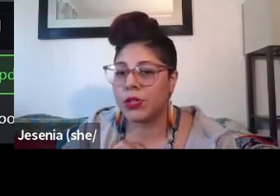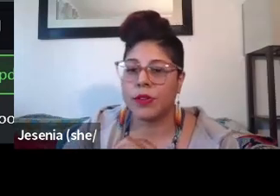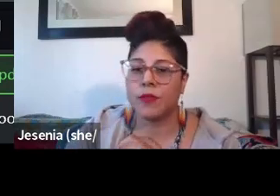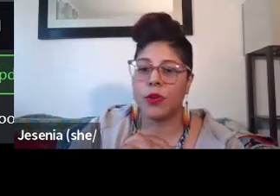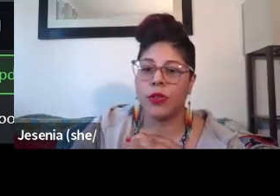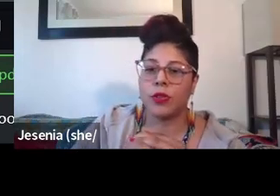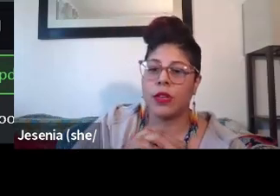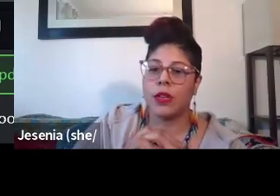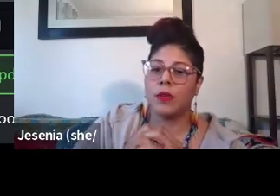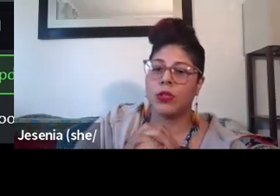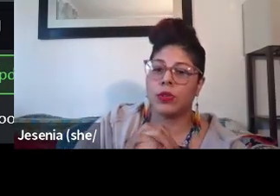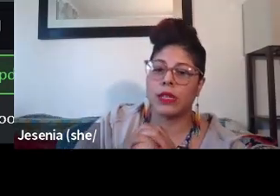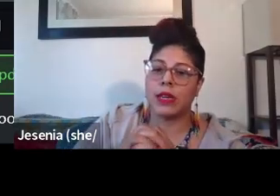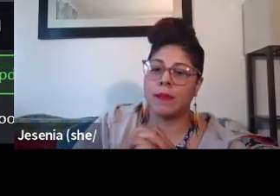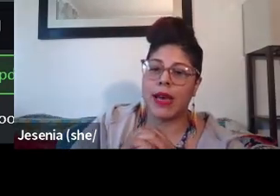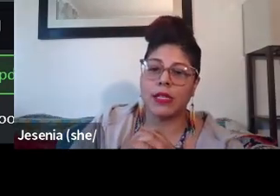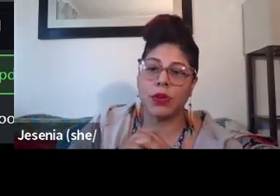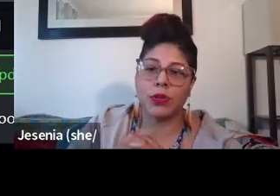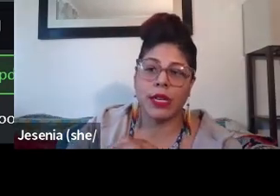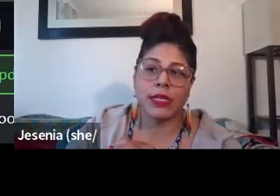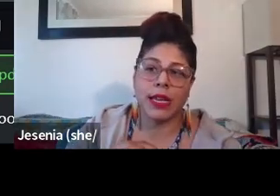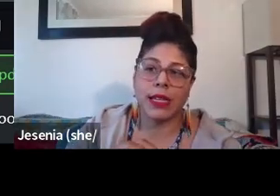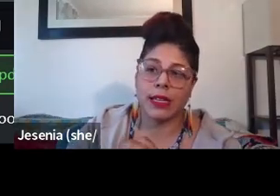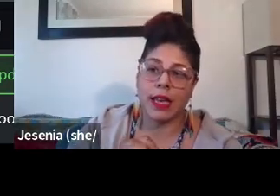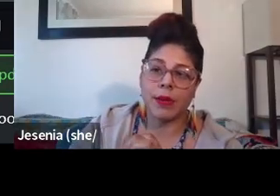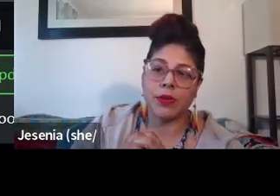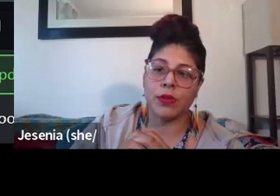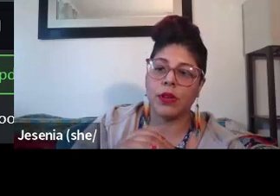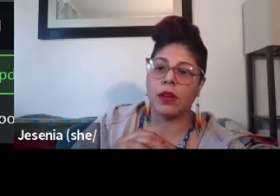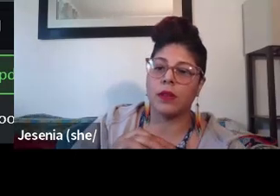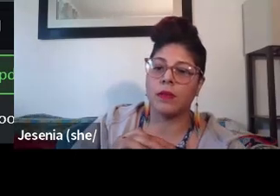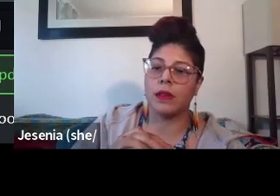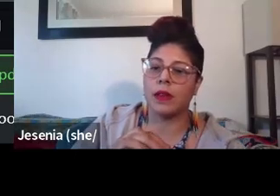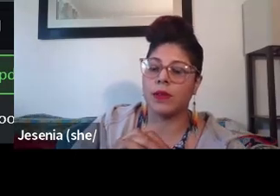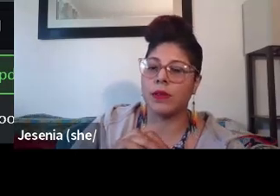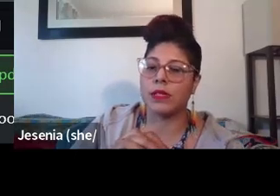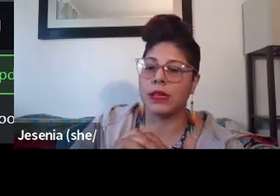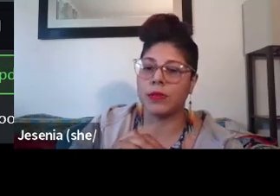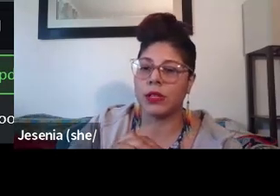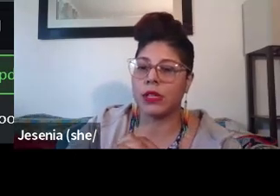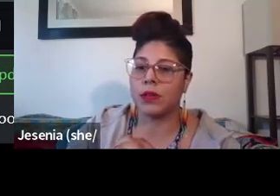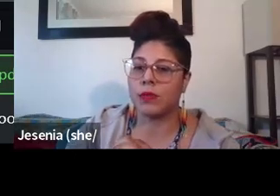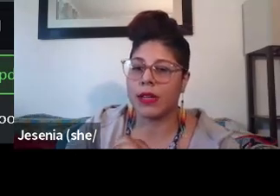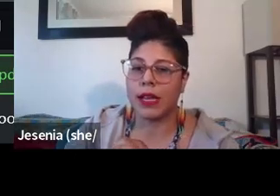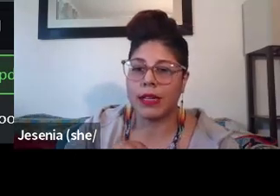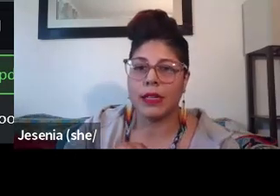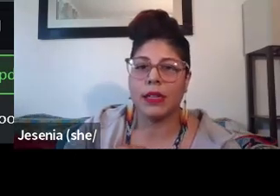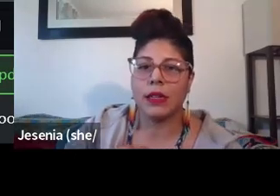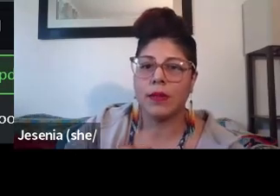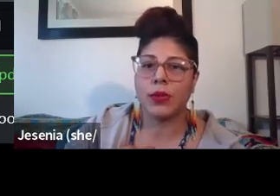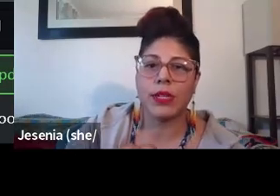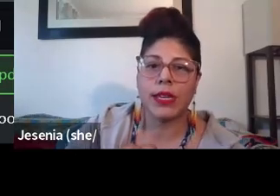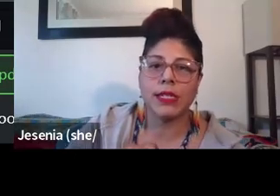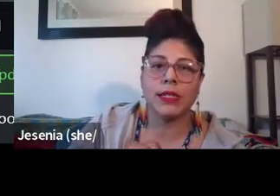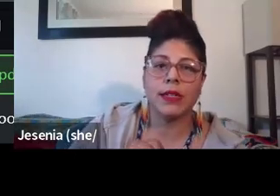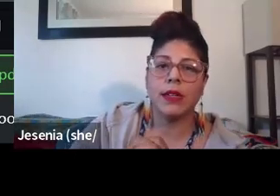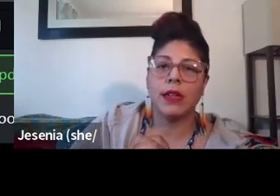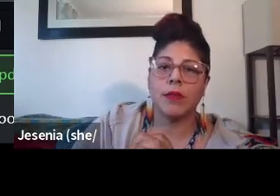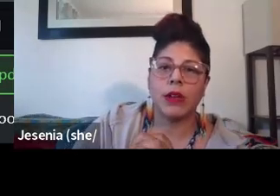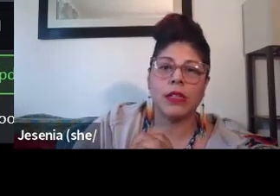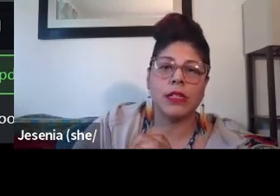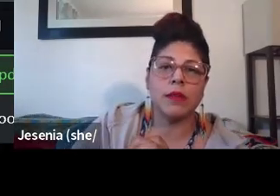So how it works, you can go to any of these linked websites. They'll be shared in after